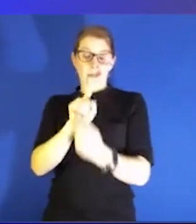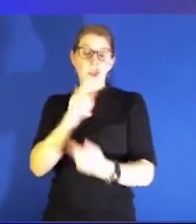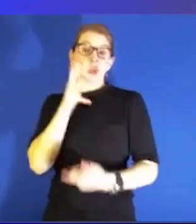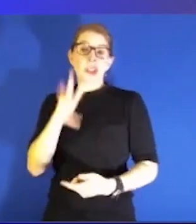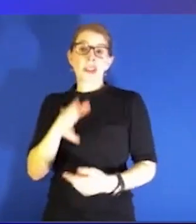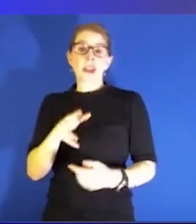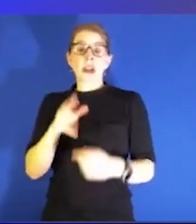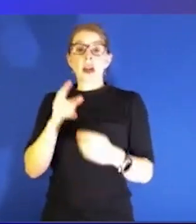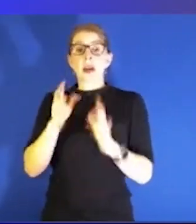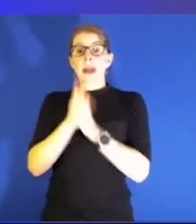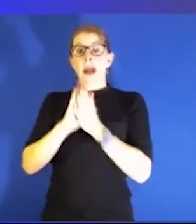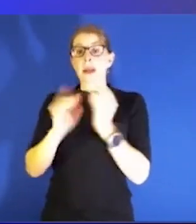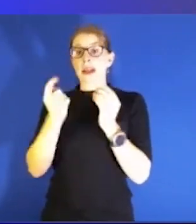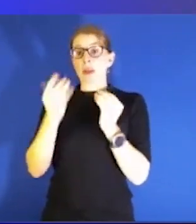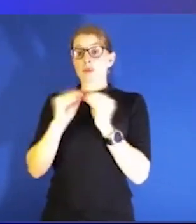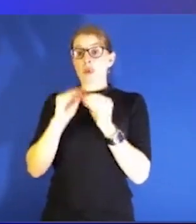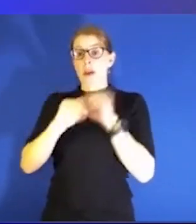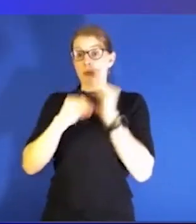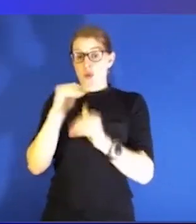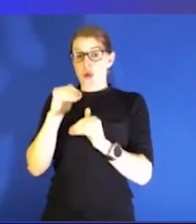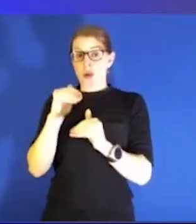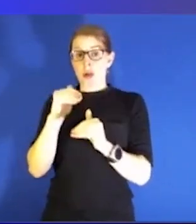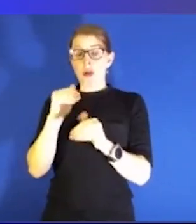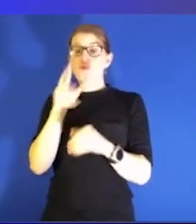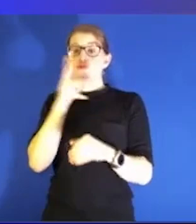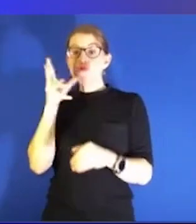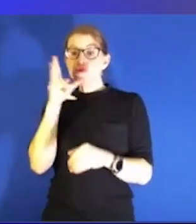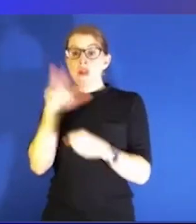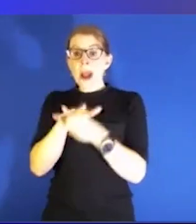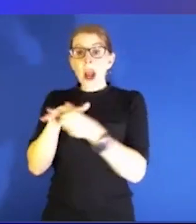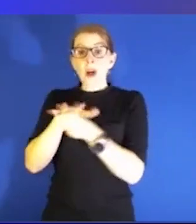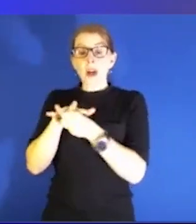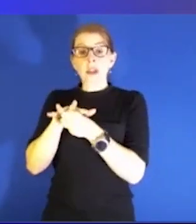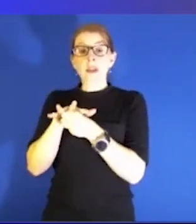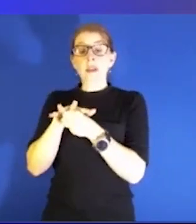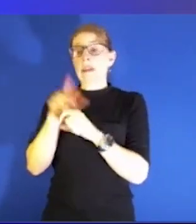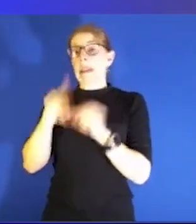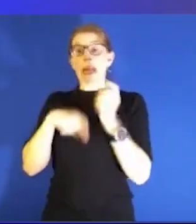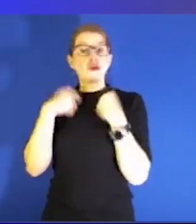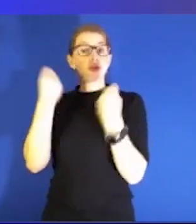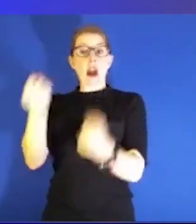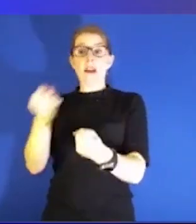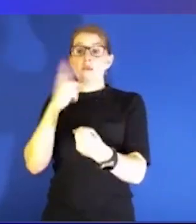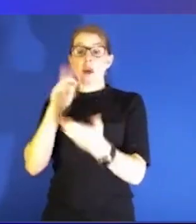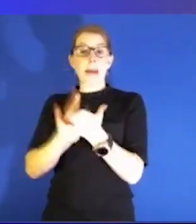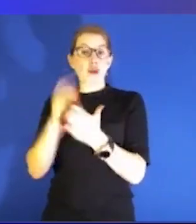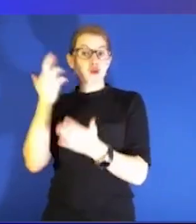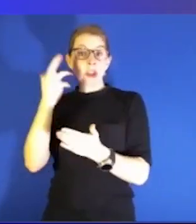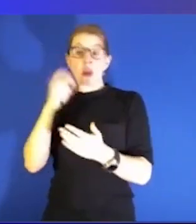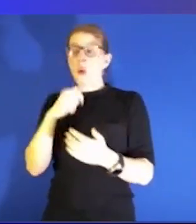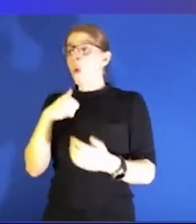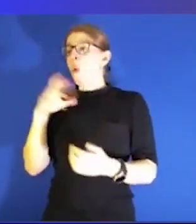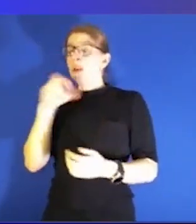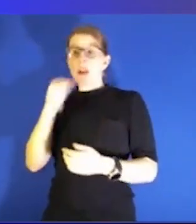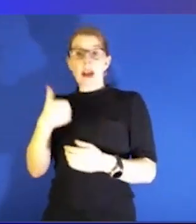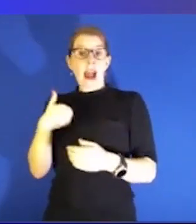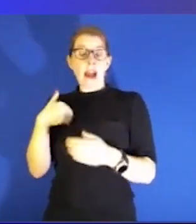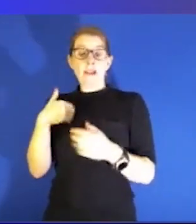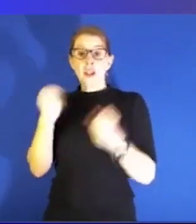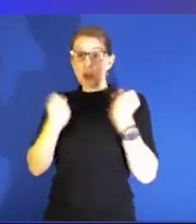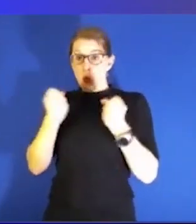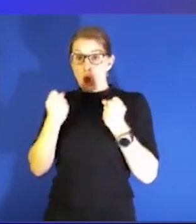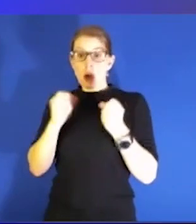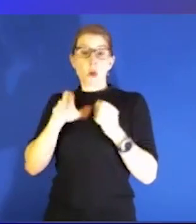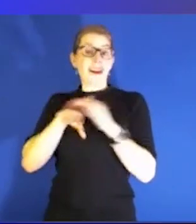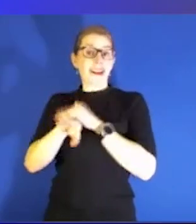with that so that you can reach people in rural areas or people that can't drive for medical reasons or they don't have a car or access to transportation. So there's just